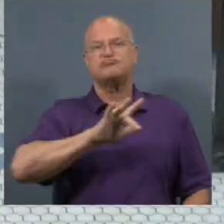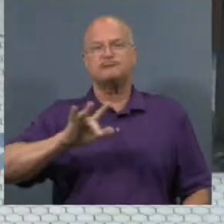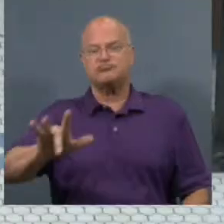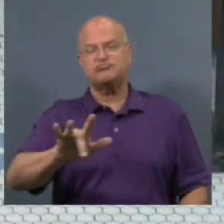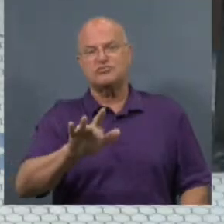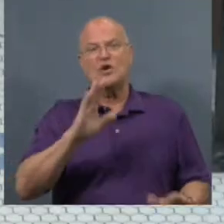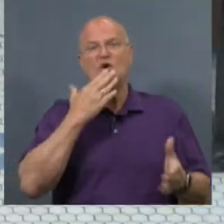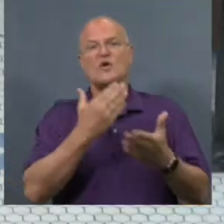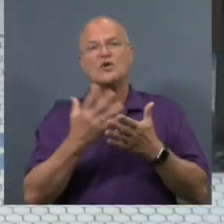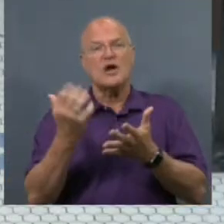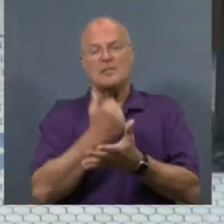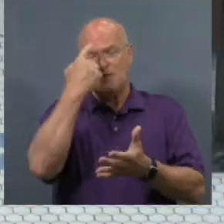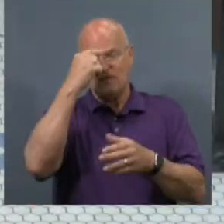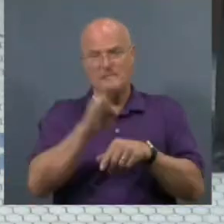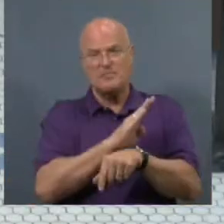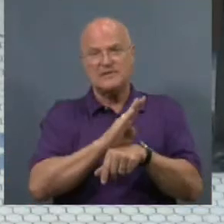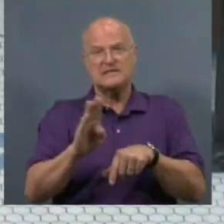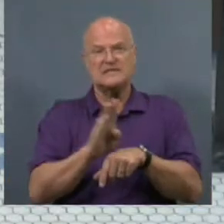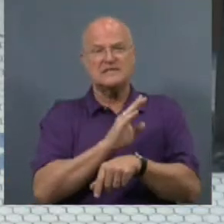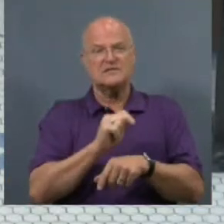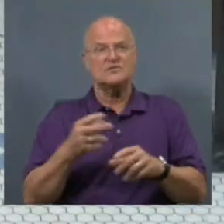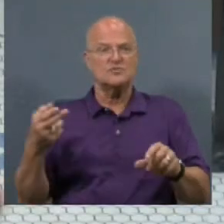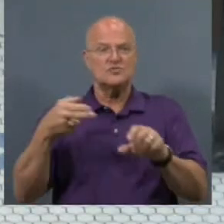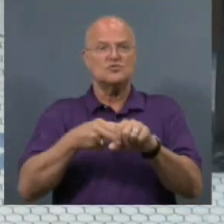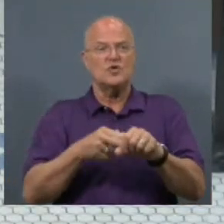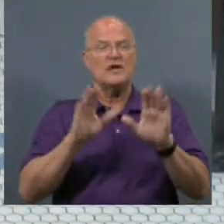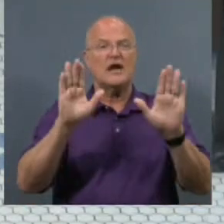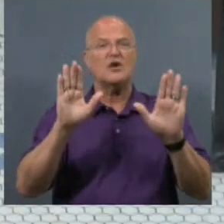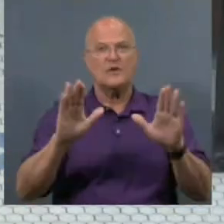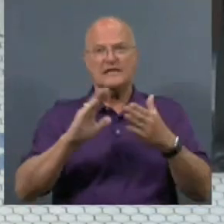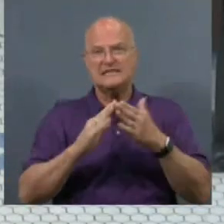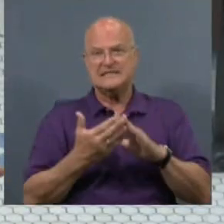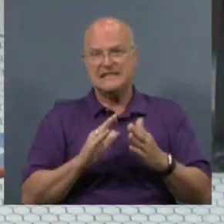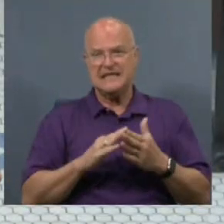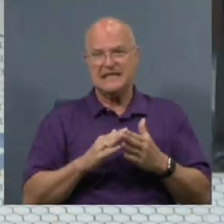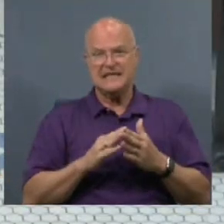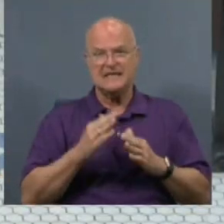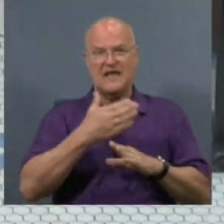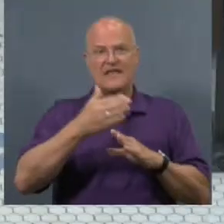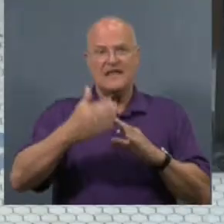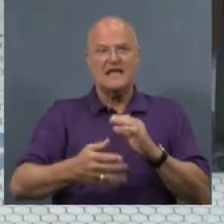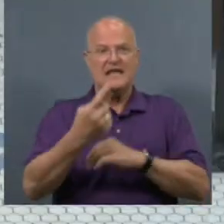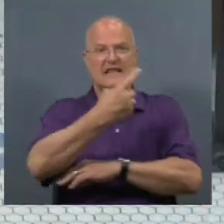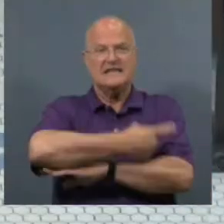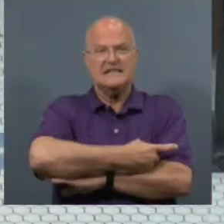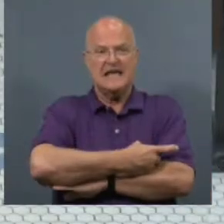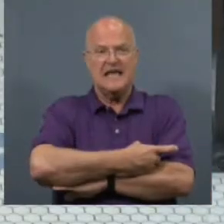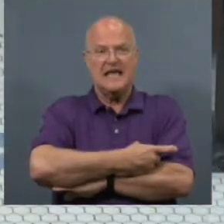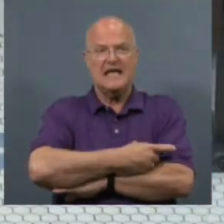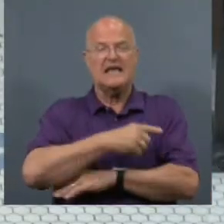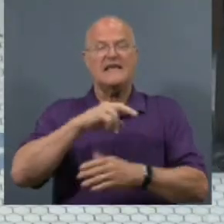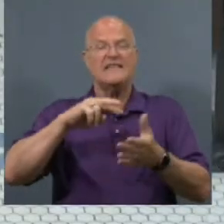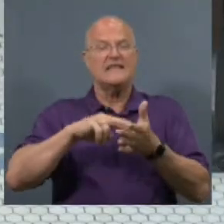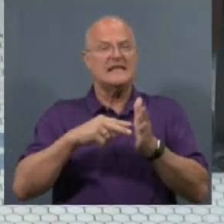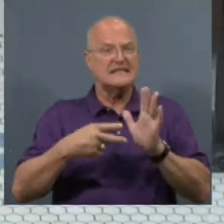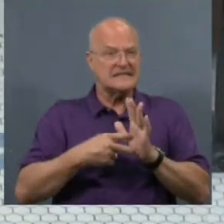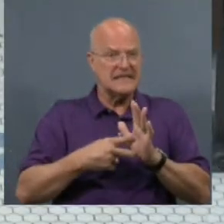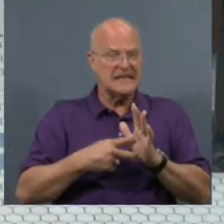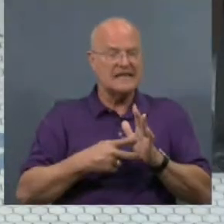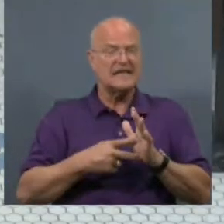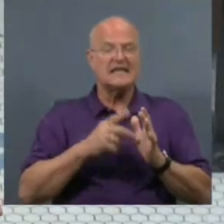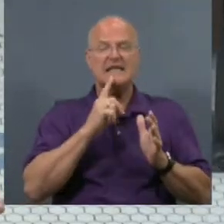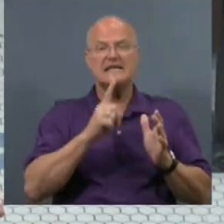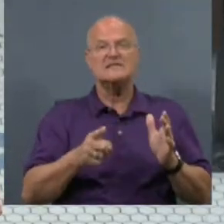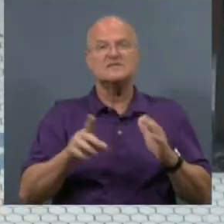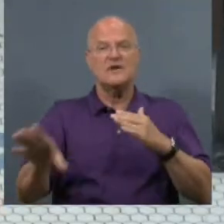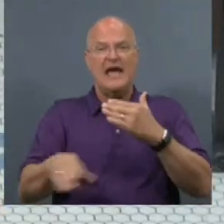a great opportunity for businesses to join our great city. So at the end of the day, the intent and the purpose is